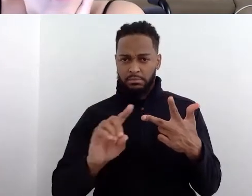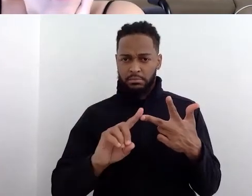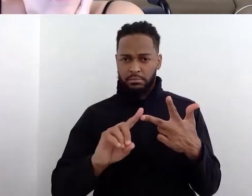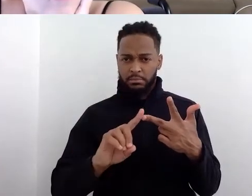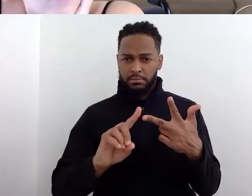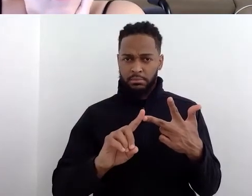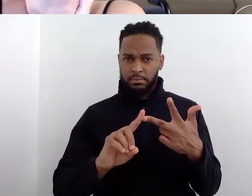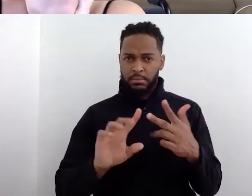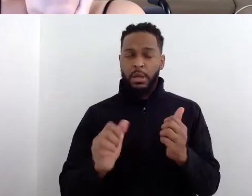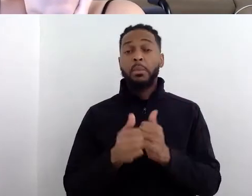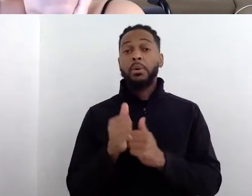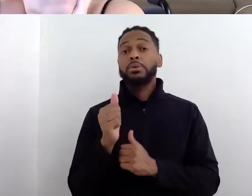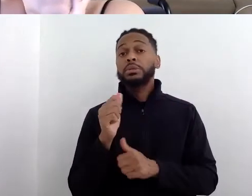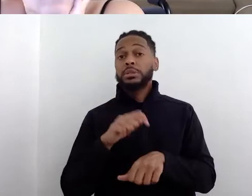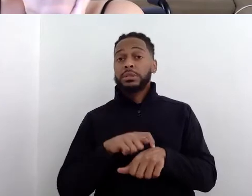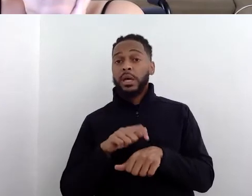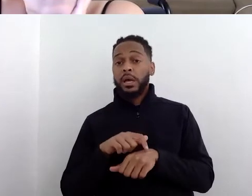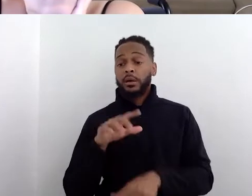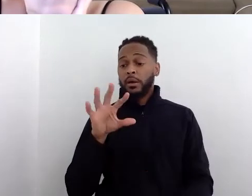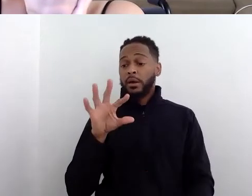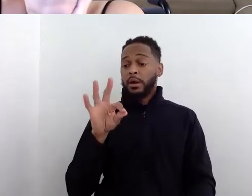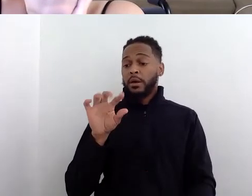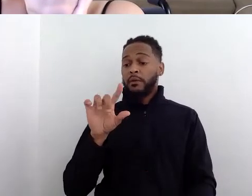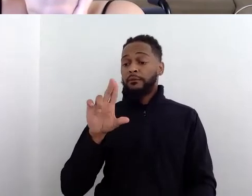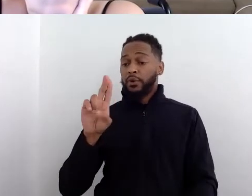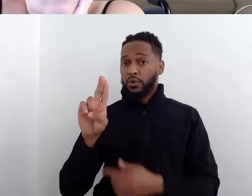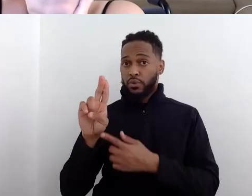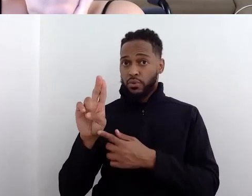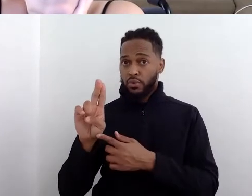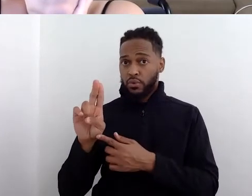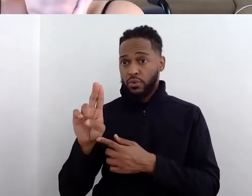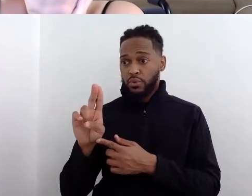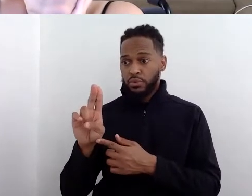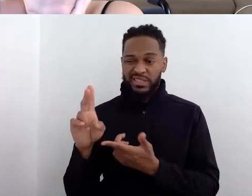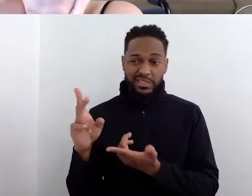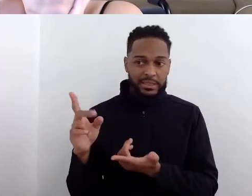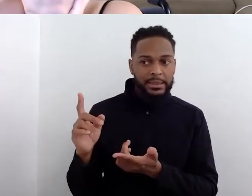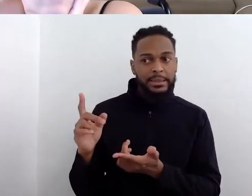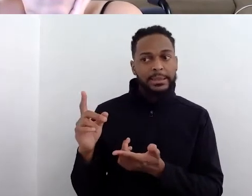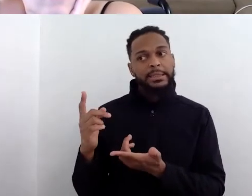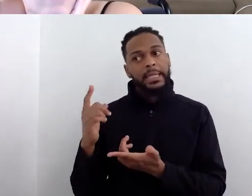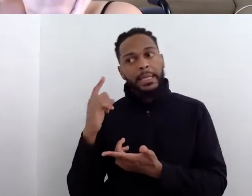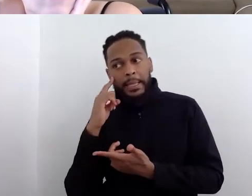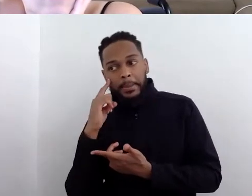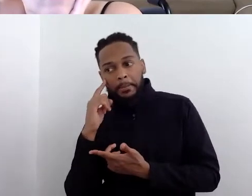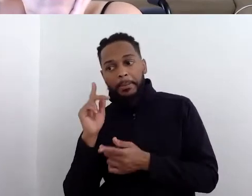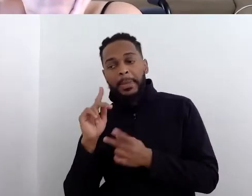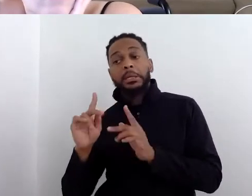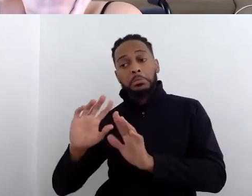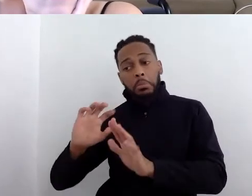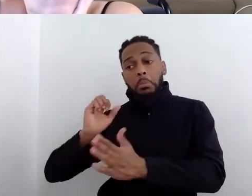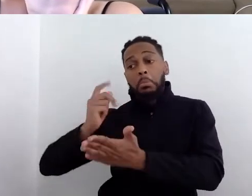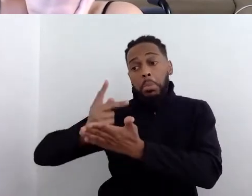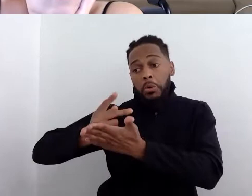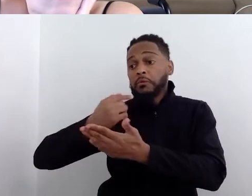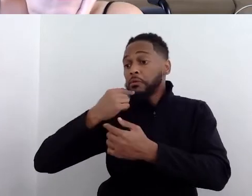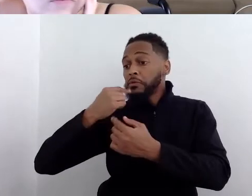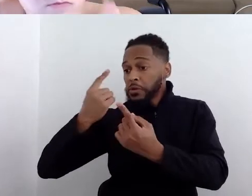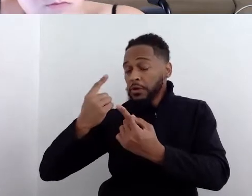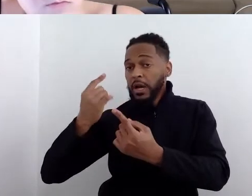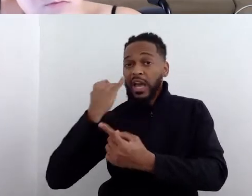Usually flu vaccines are considered good if they're like 60% or higher. So 70% actually is really